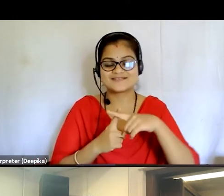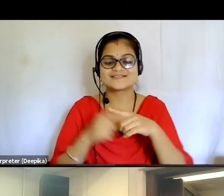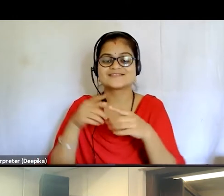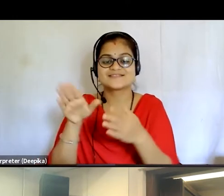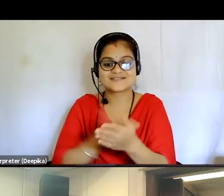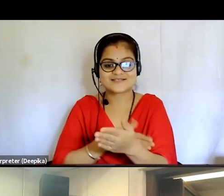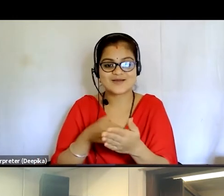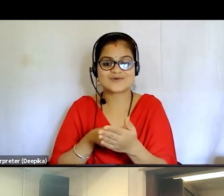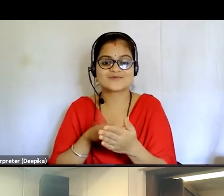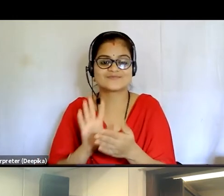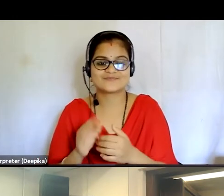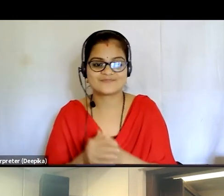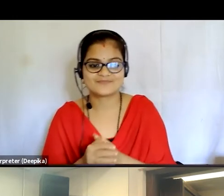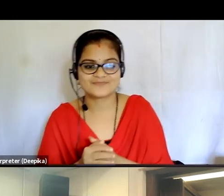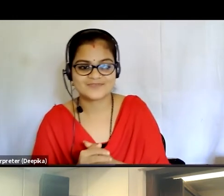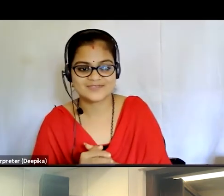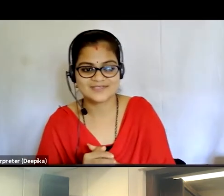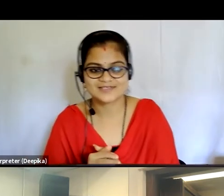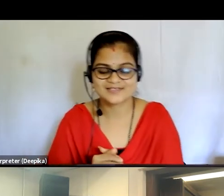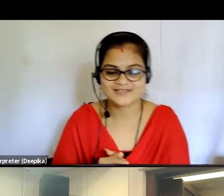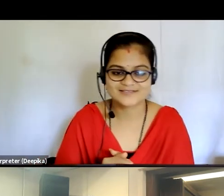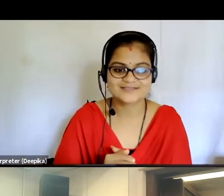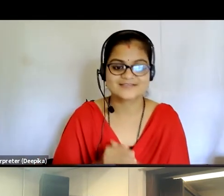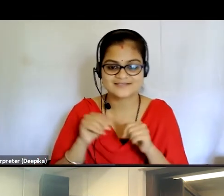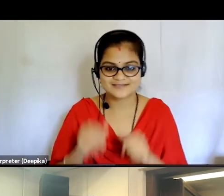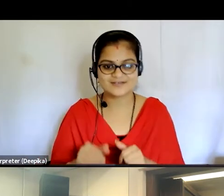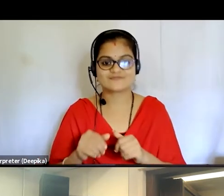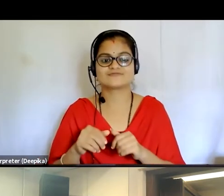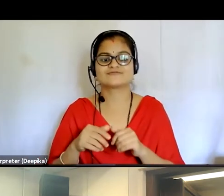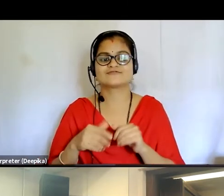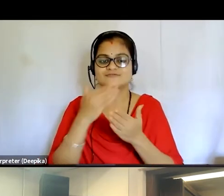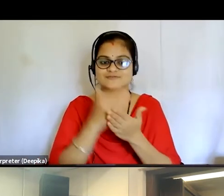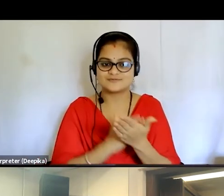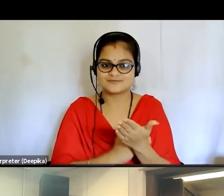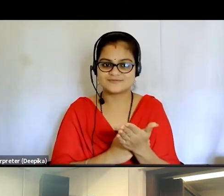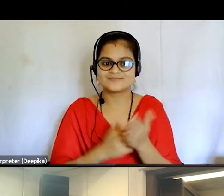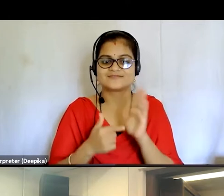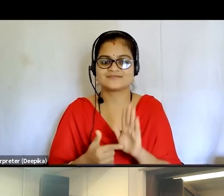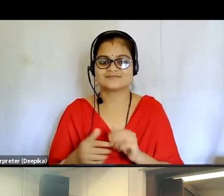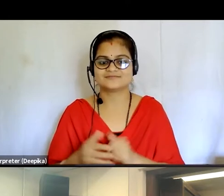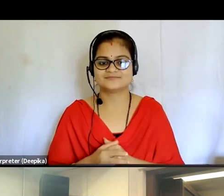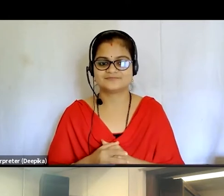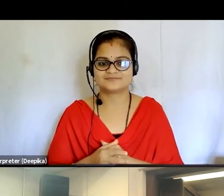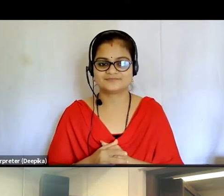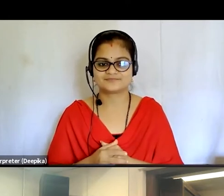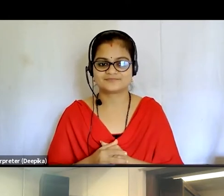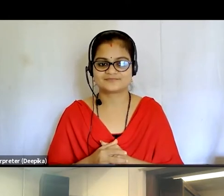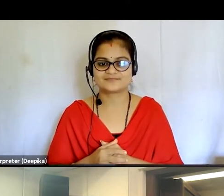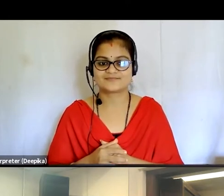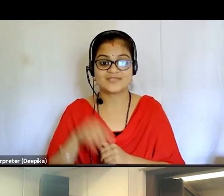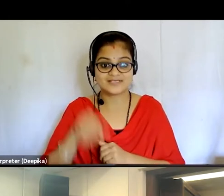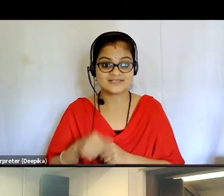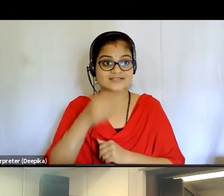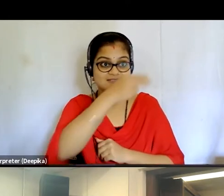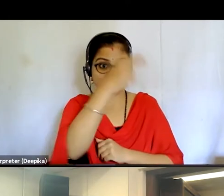festival, and we are going to walk you through the show and the process of its making. Each of the artworks that